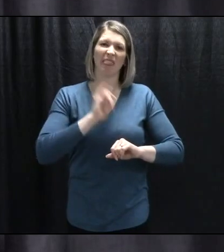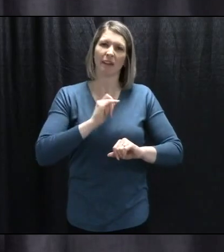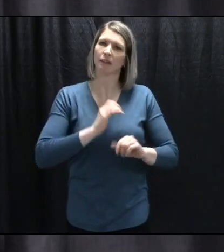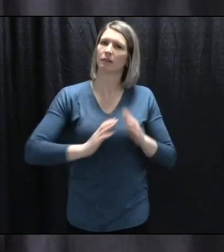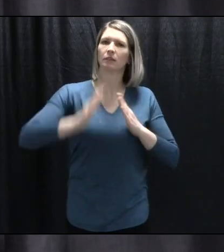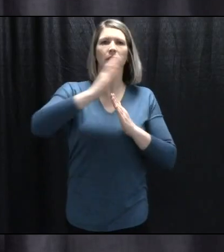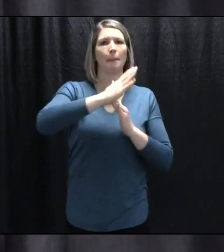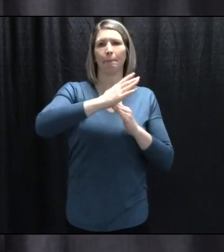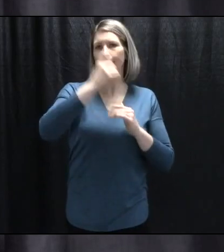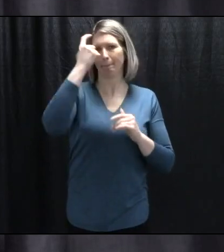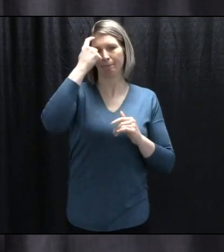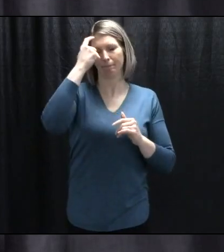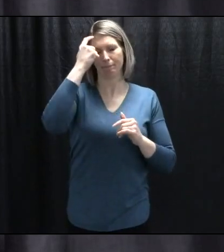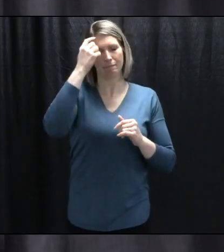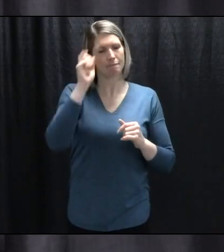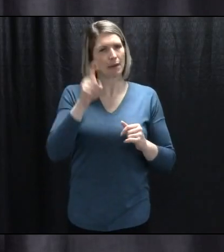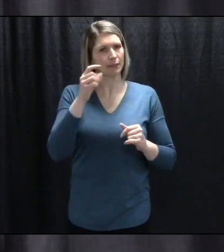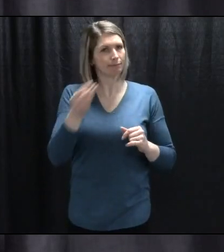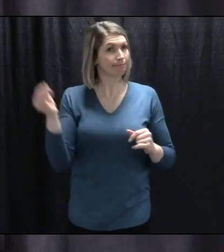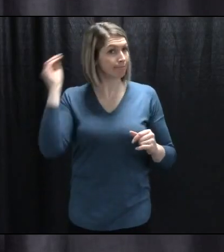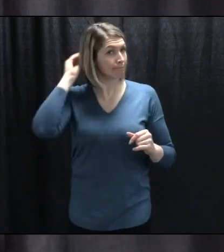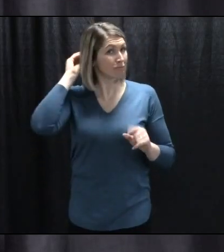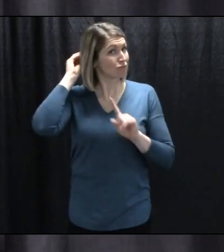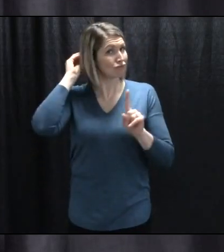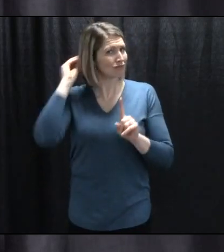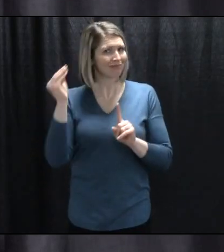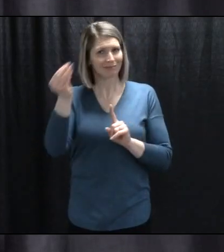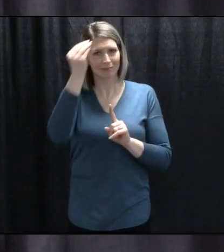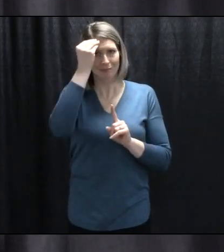important thing, and that's what will work to prevent the spread further.